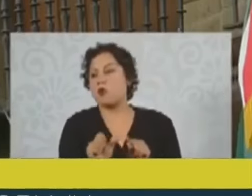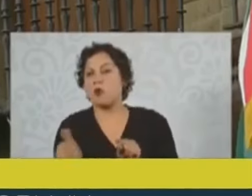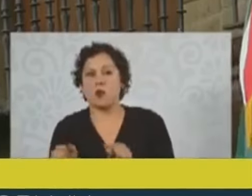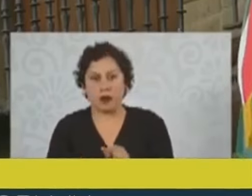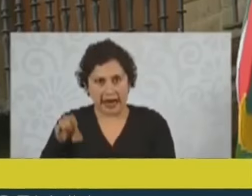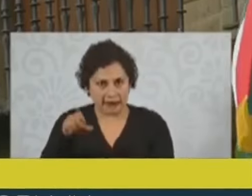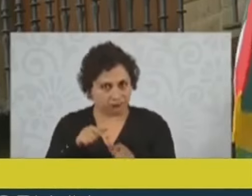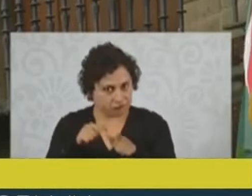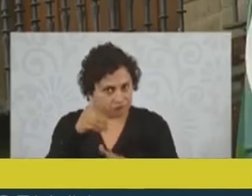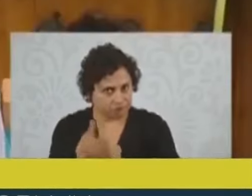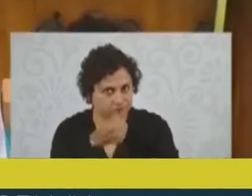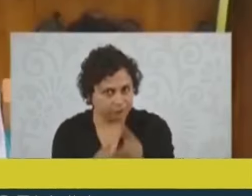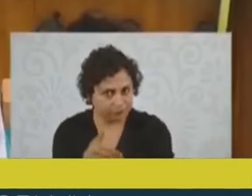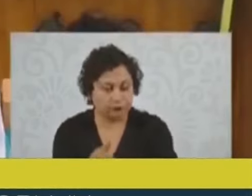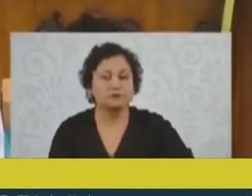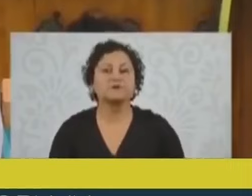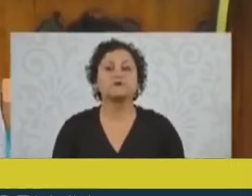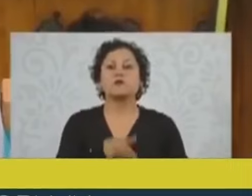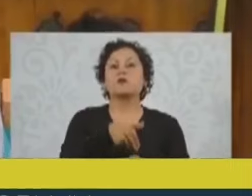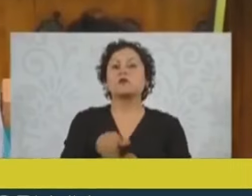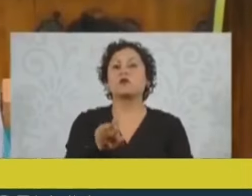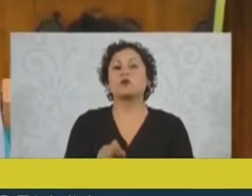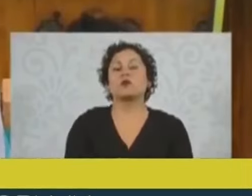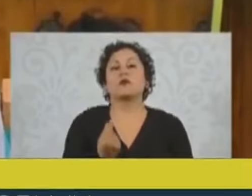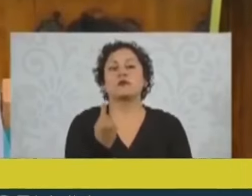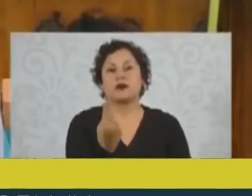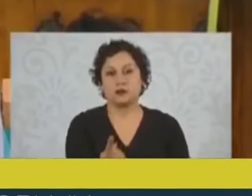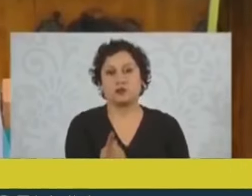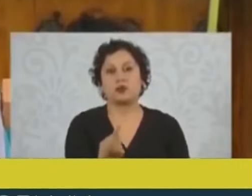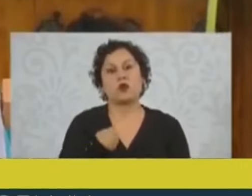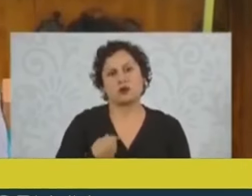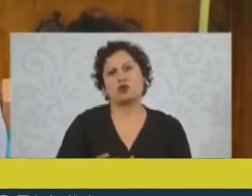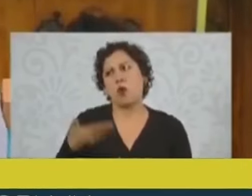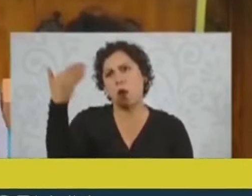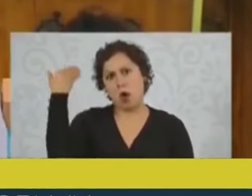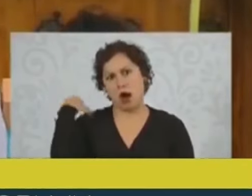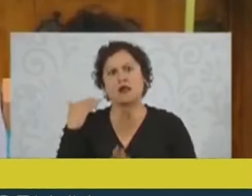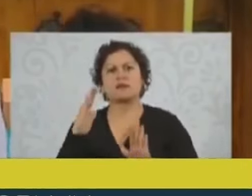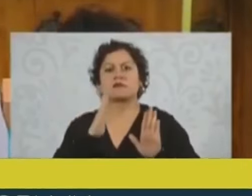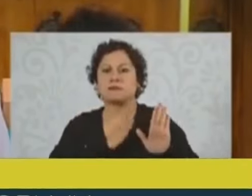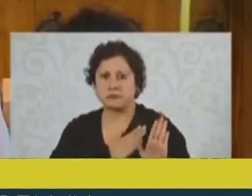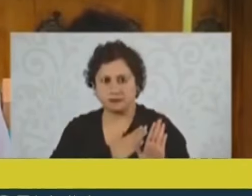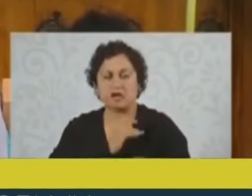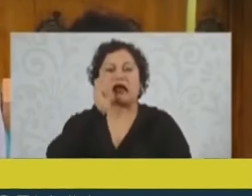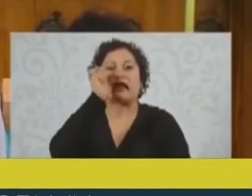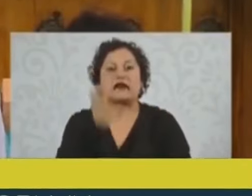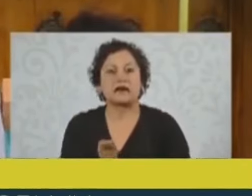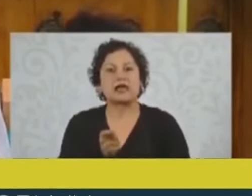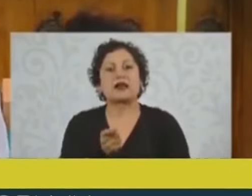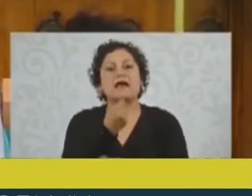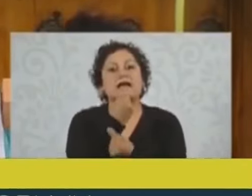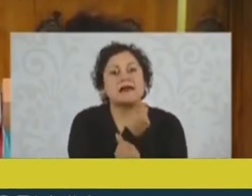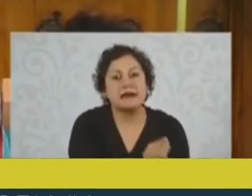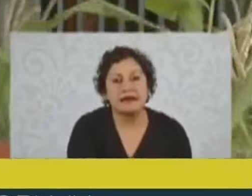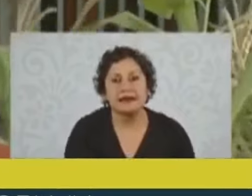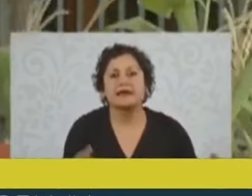21. As I committed, all of the students